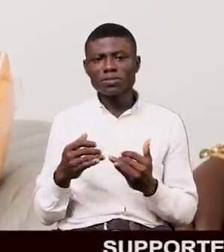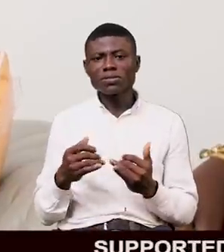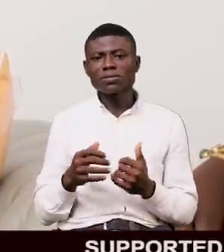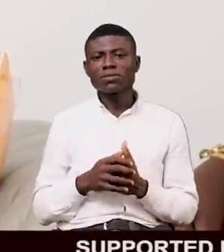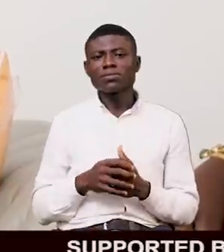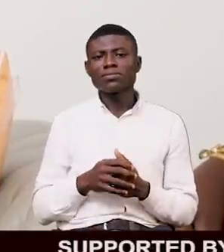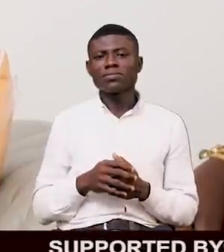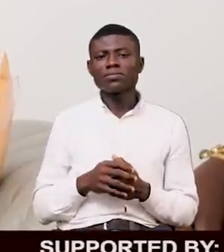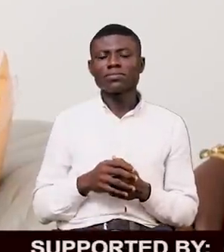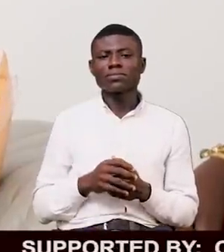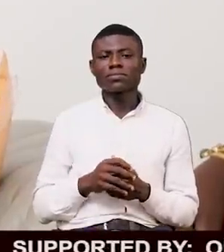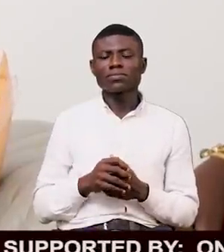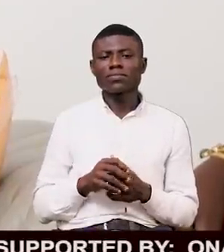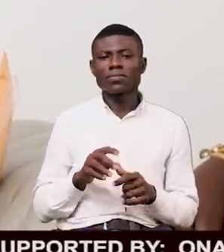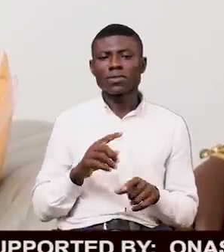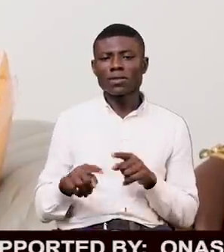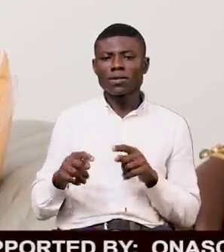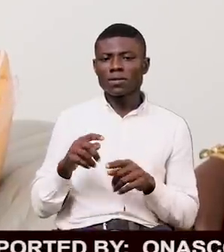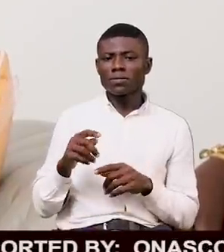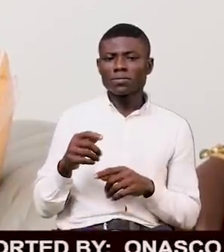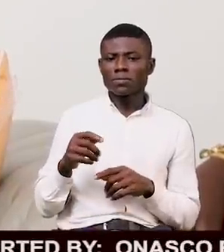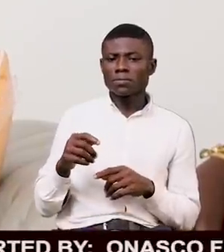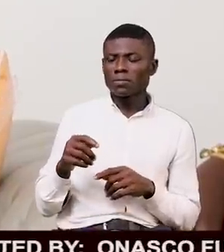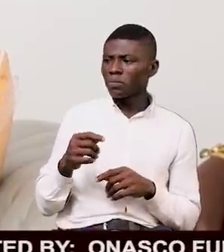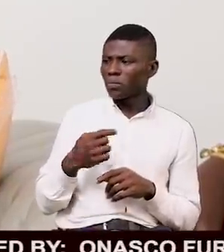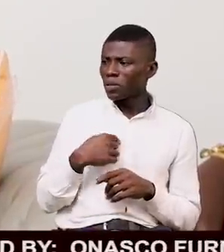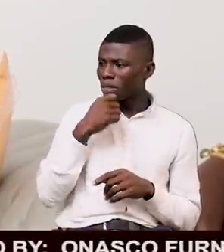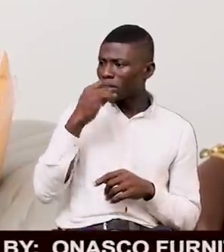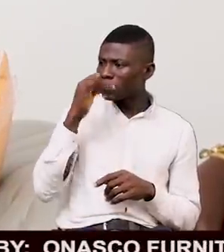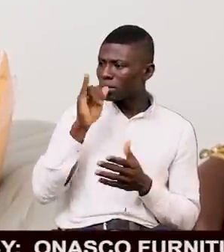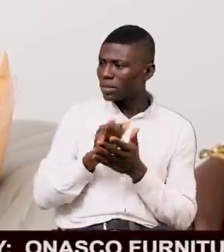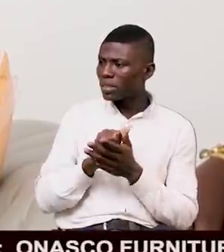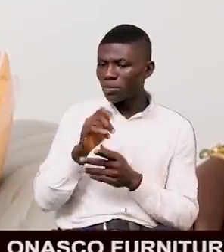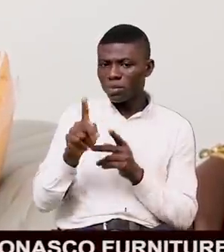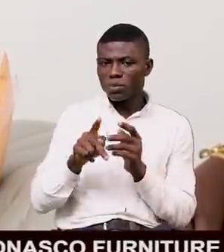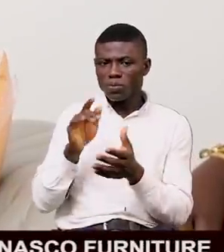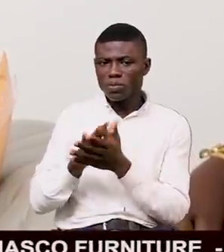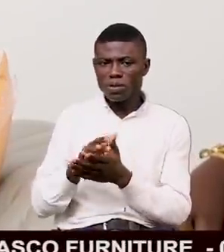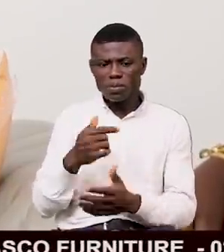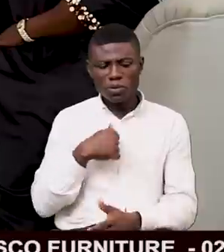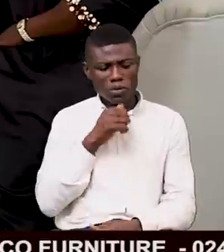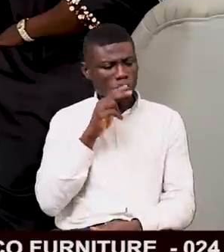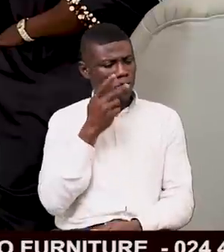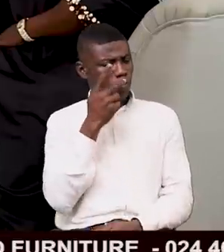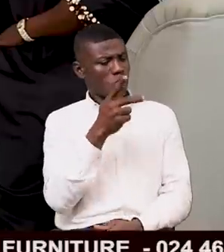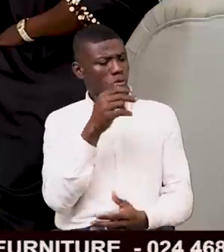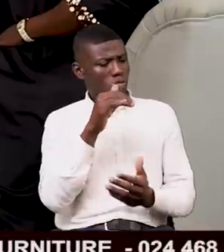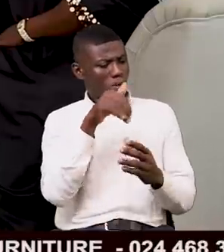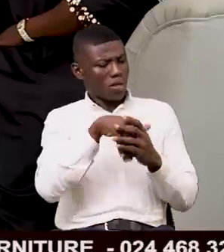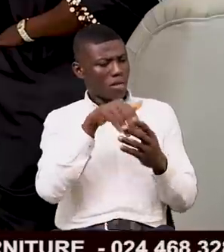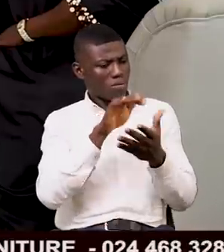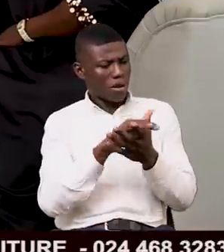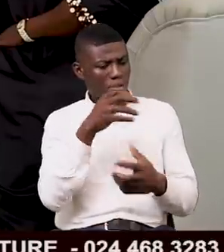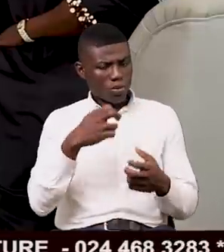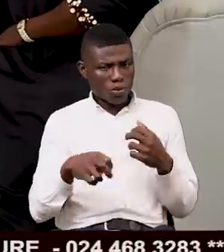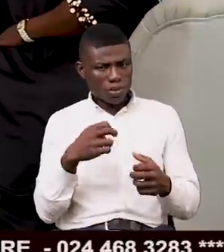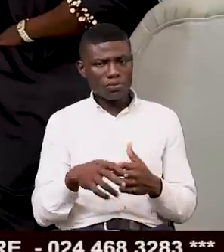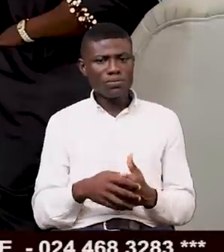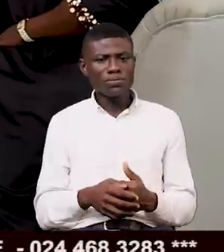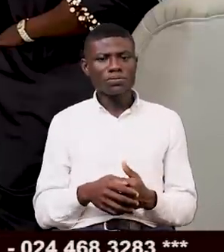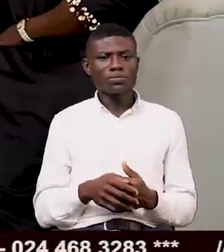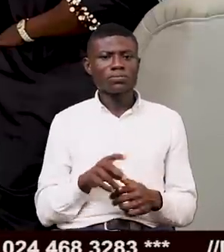it. Say, omutimi problem timi ba. I don't see it. Problem ba,